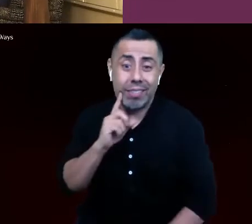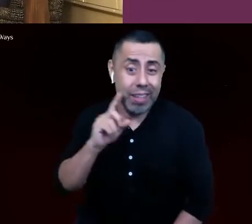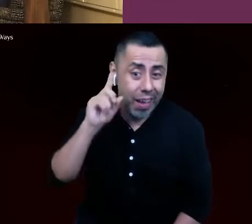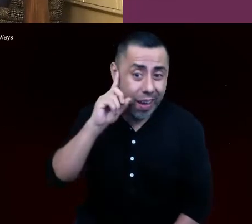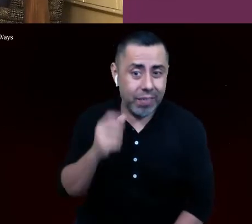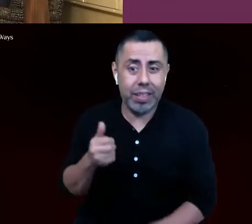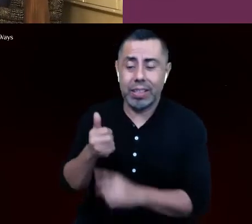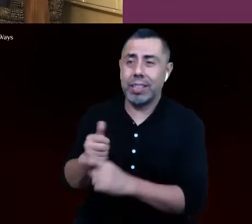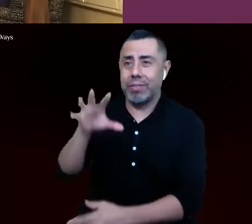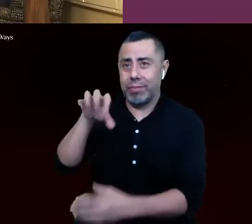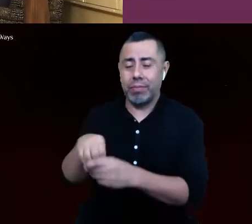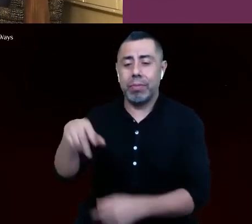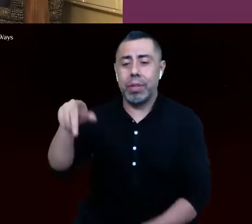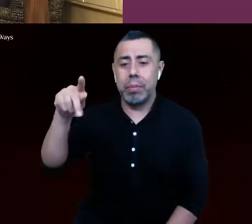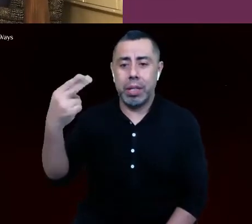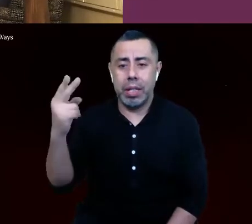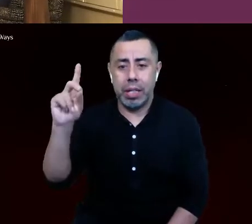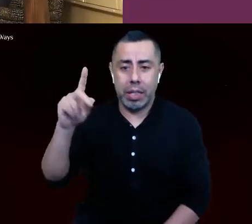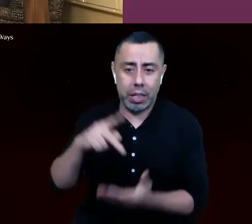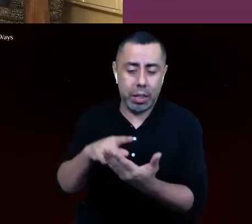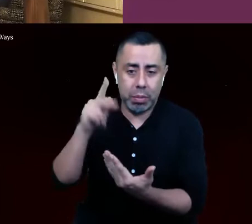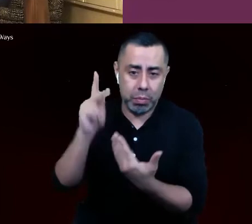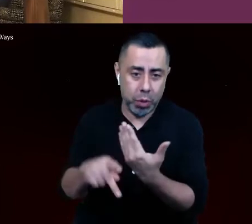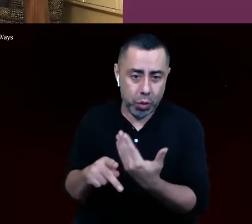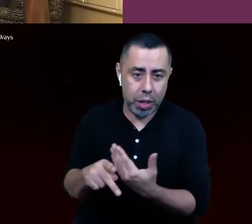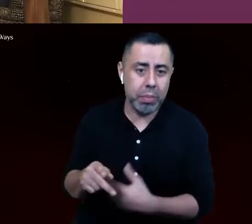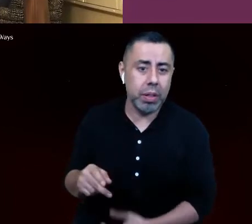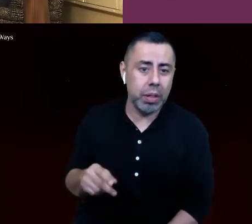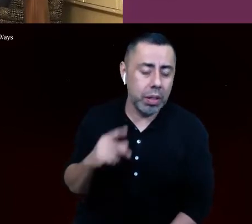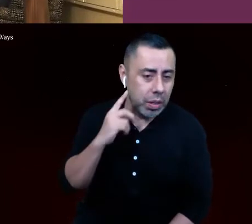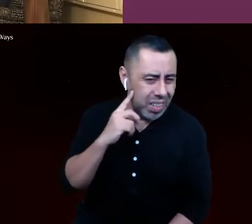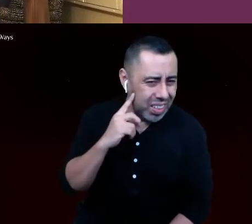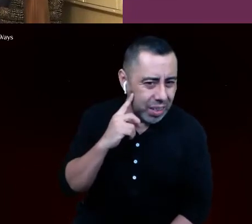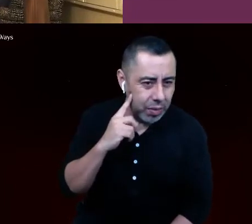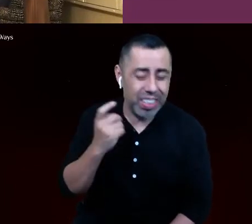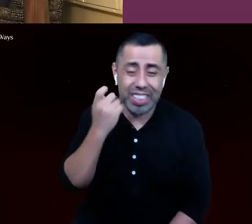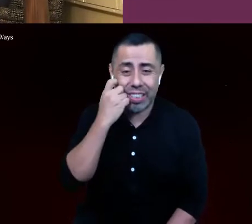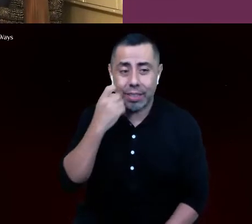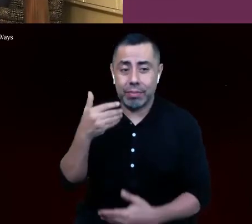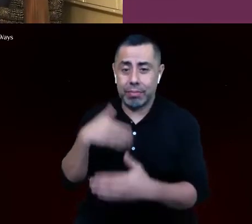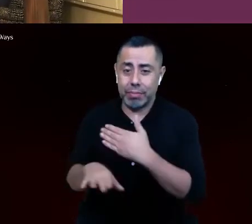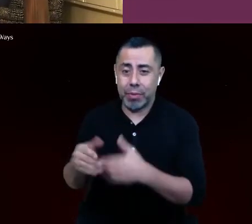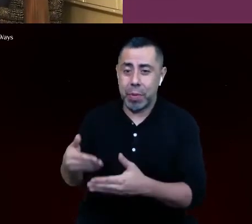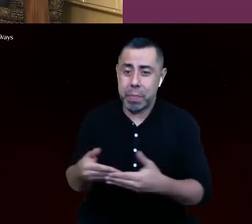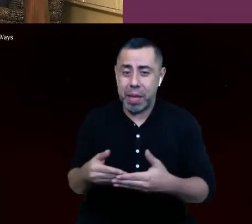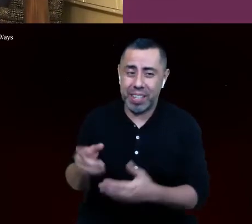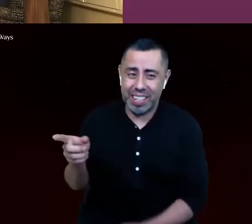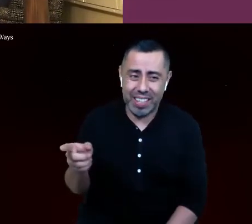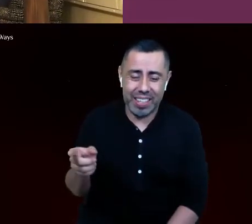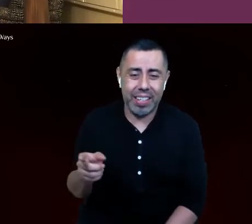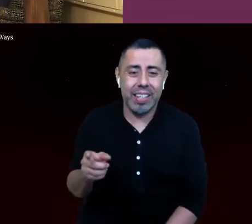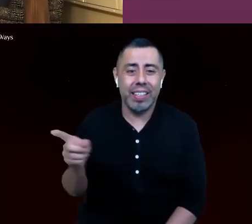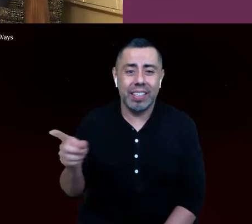PhD program out of Rome, and she just had a baby. So she's taking her